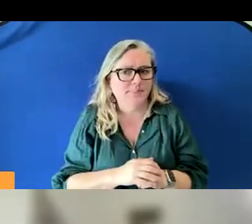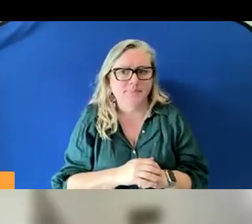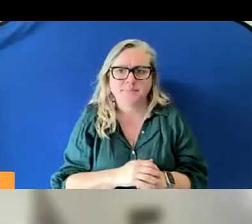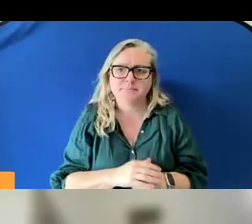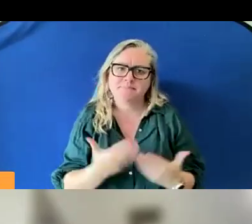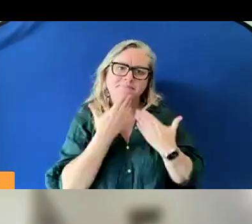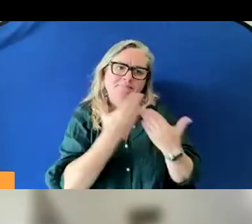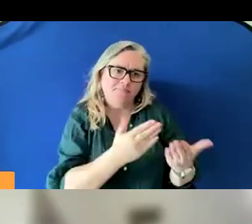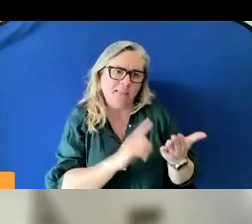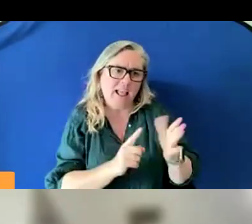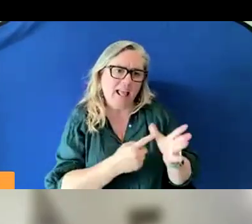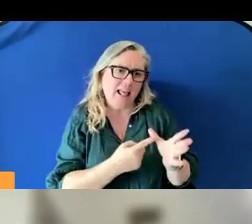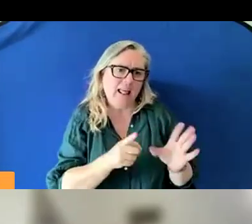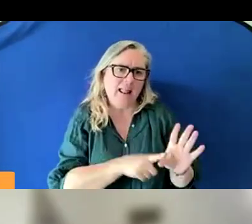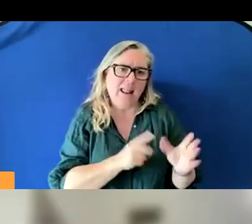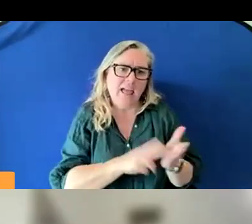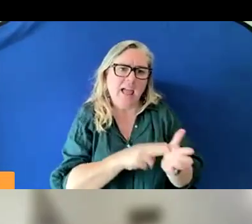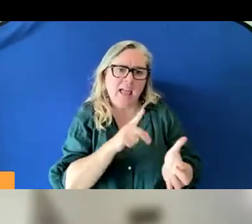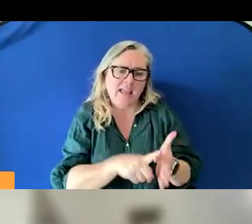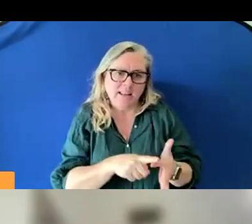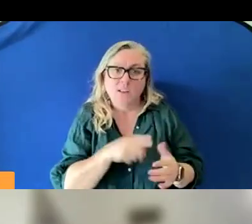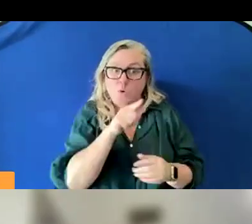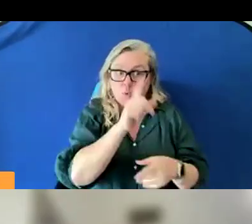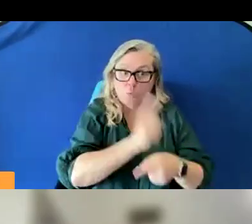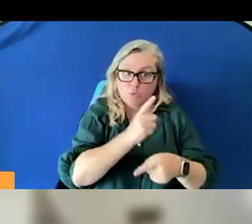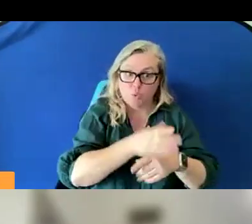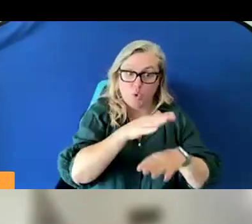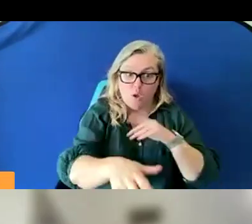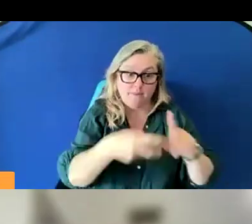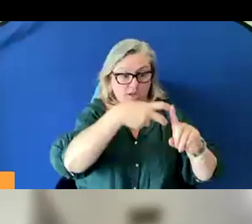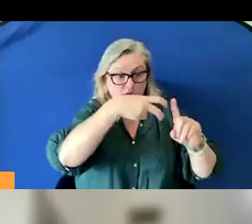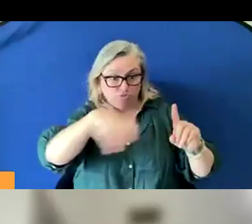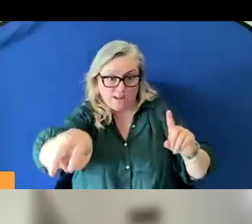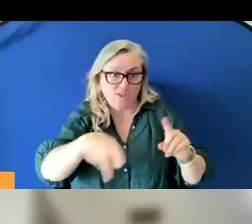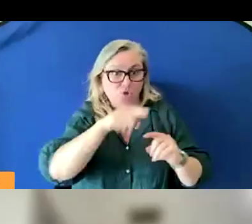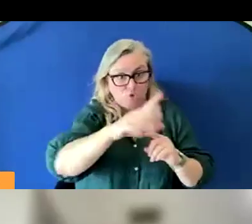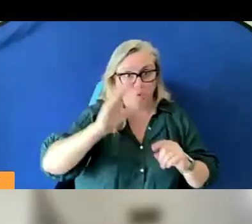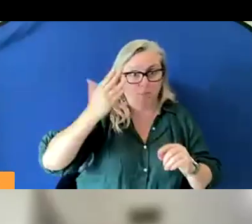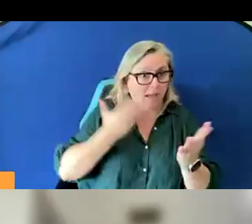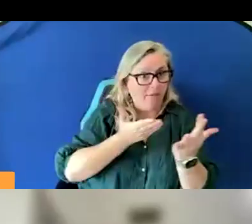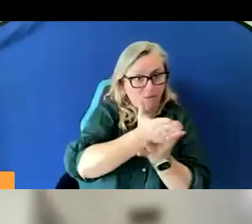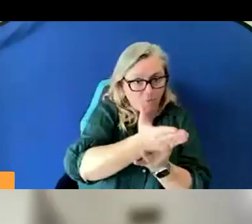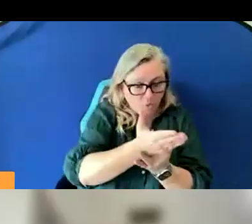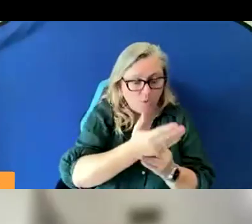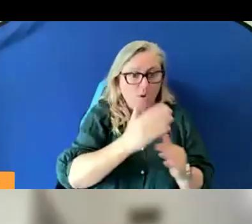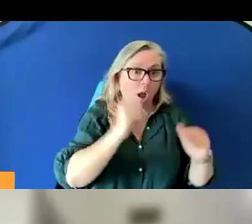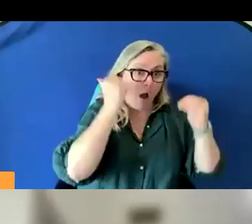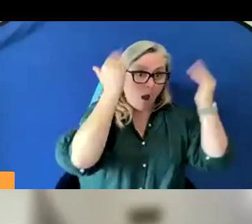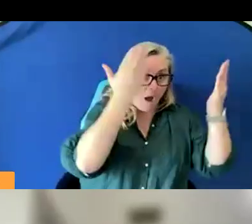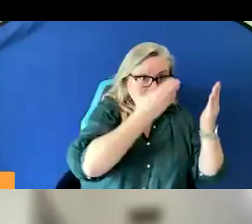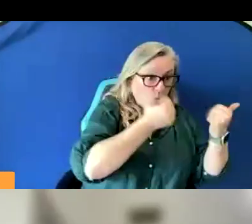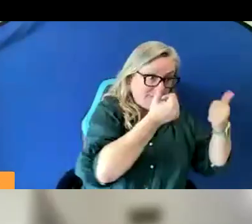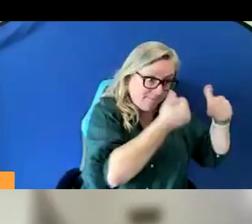Thanks, Layne. And you mentioned a couple of transitions there that you, personally gone through, whether it's high school to